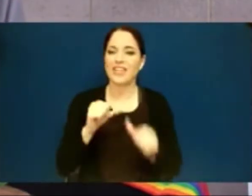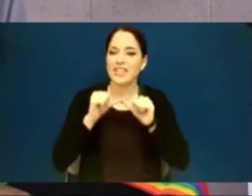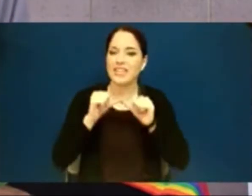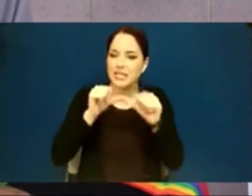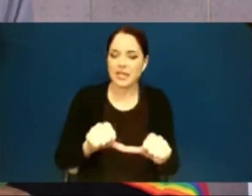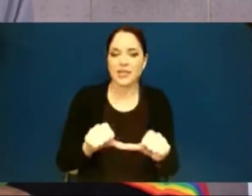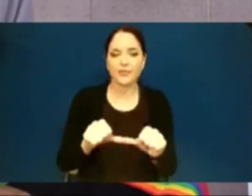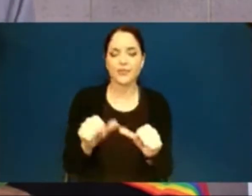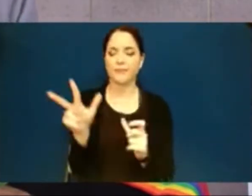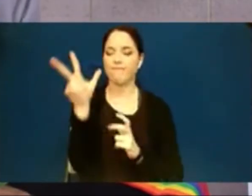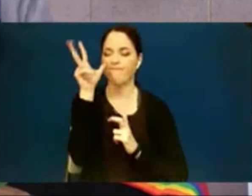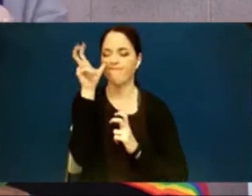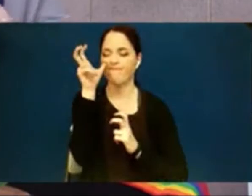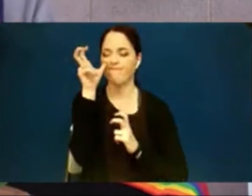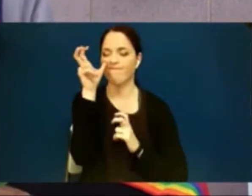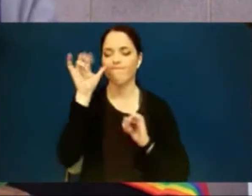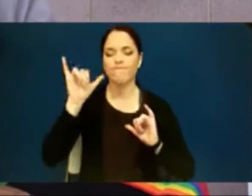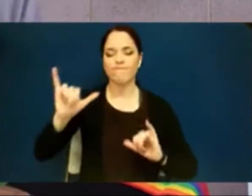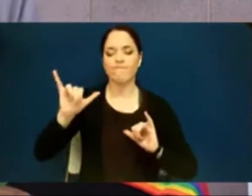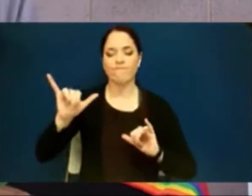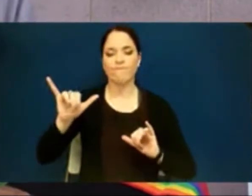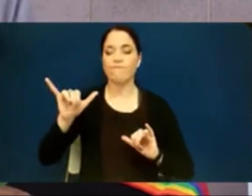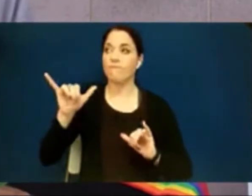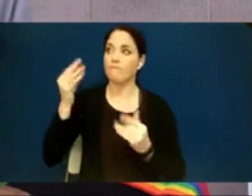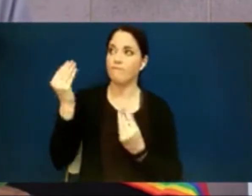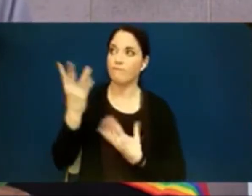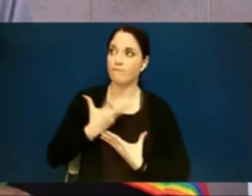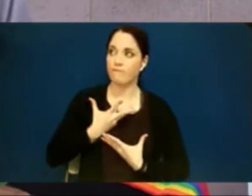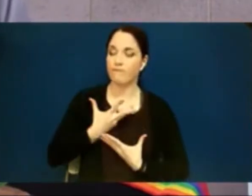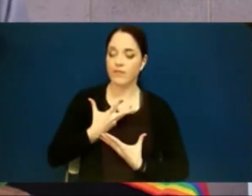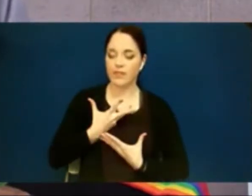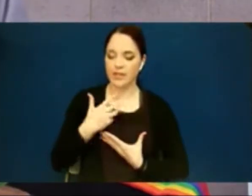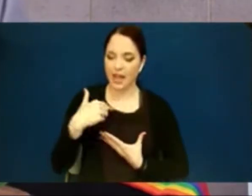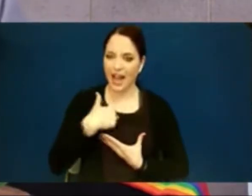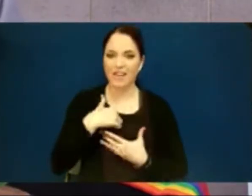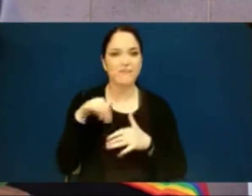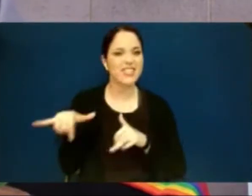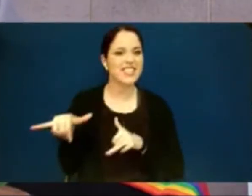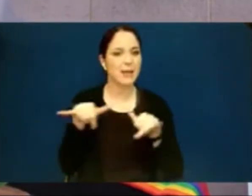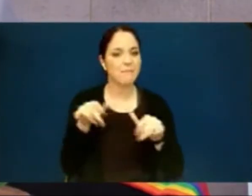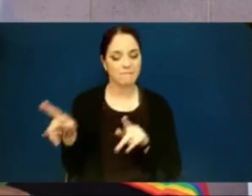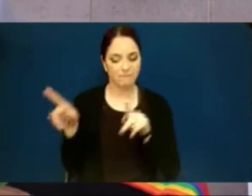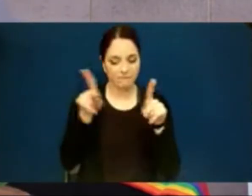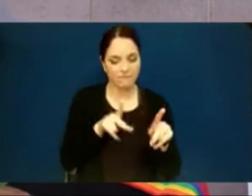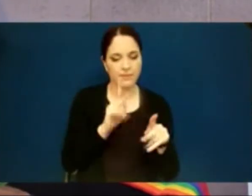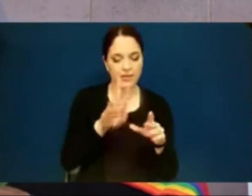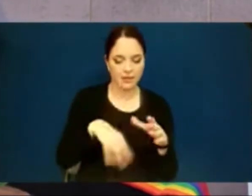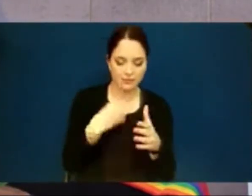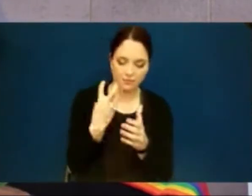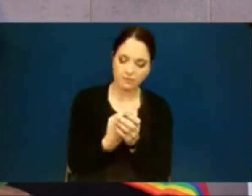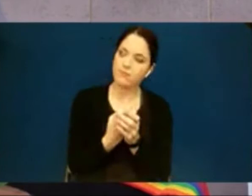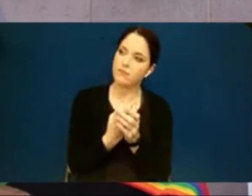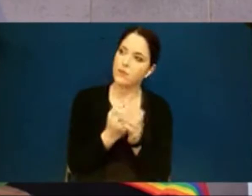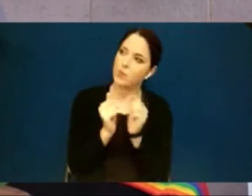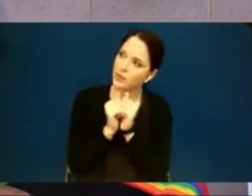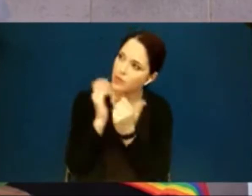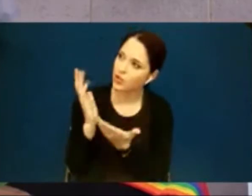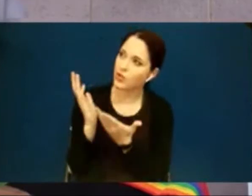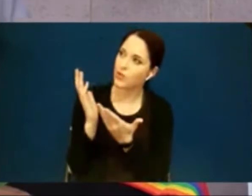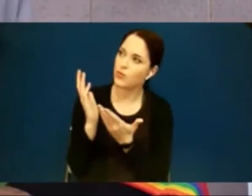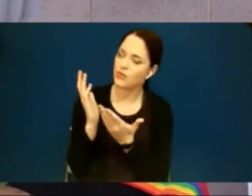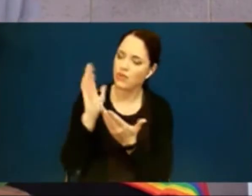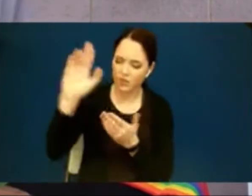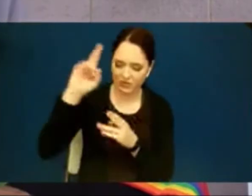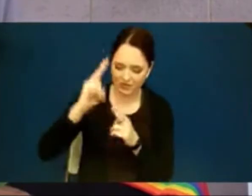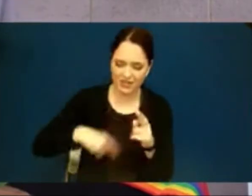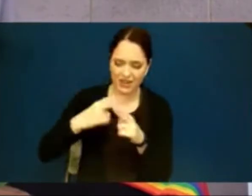The voice that says, I'm in the boat with you, and your name is peace. How do we